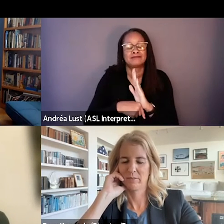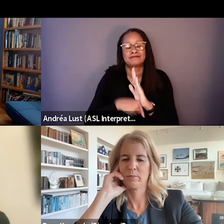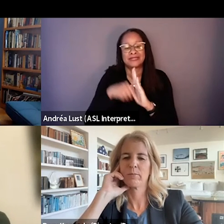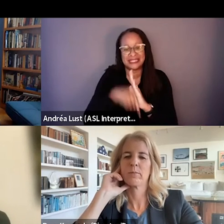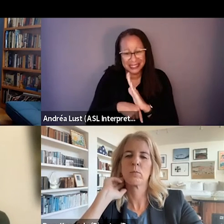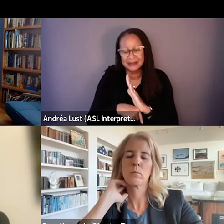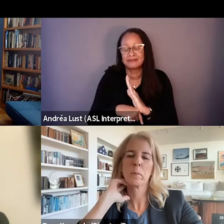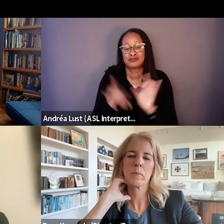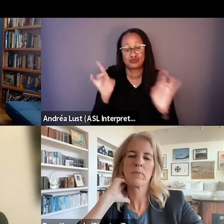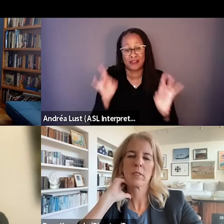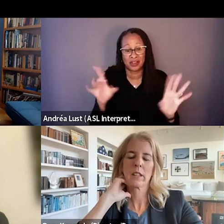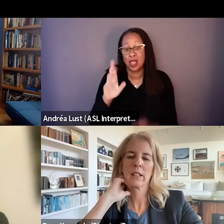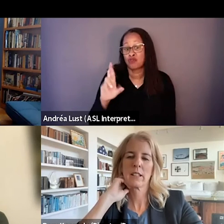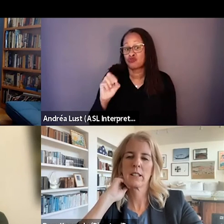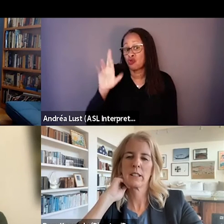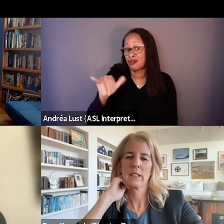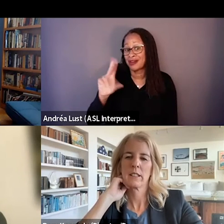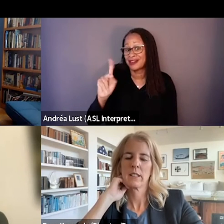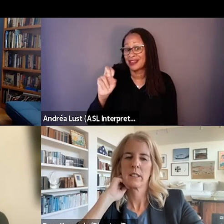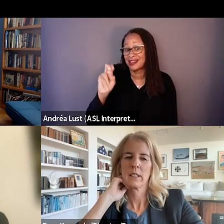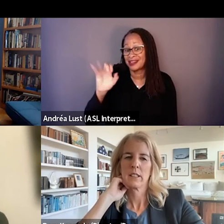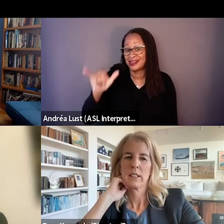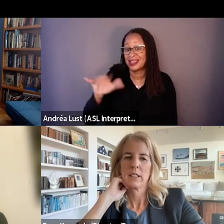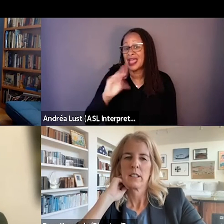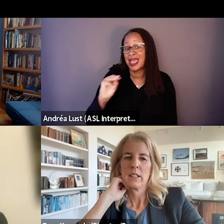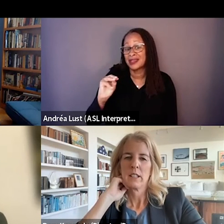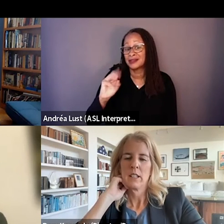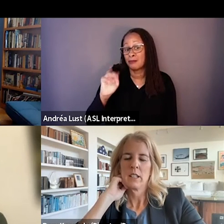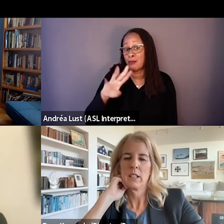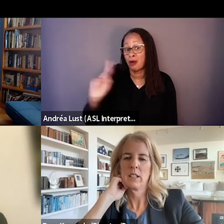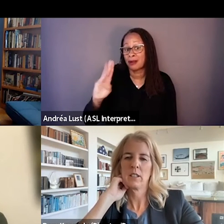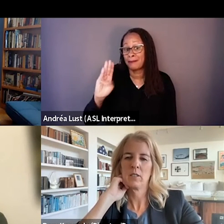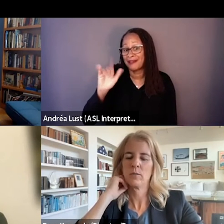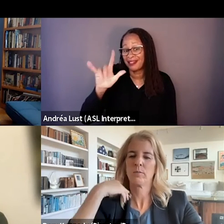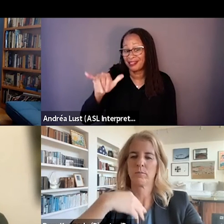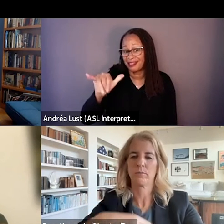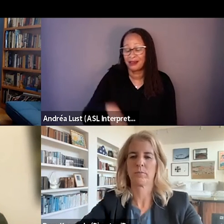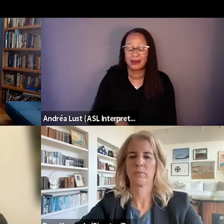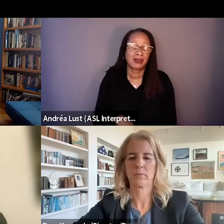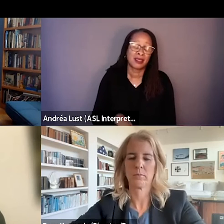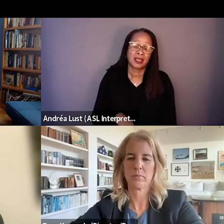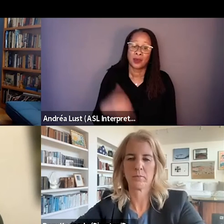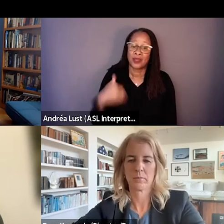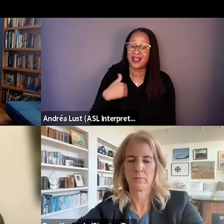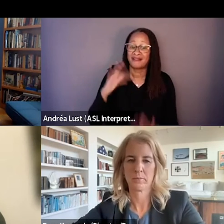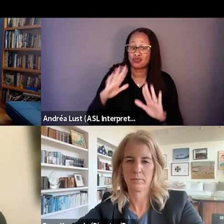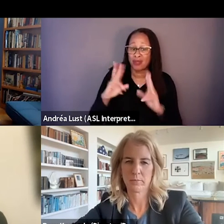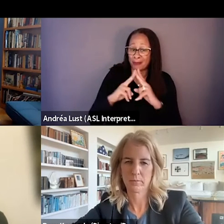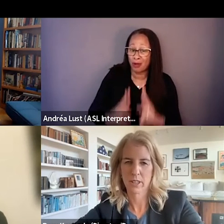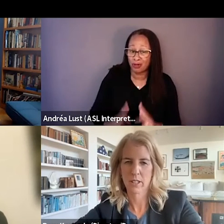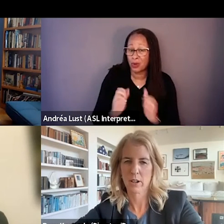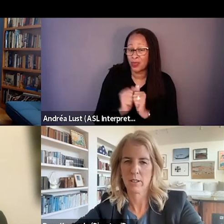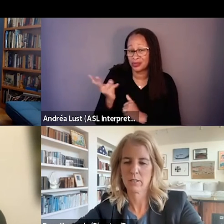know, Rory Kennedy and Mark Bailey, who, you know, we've had just the great pleasure of partnering with